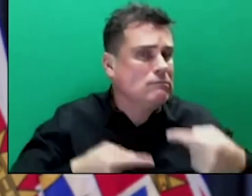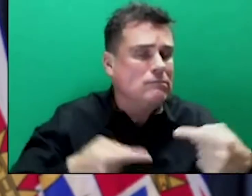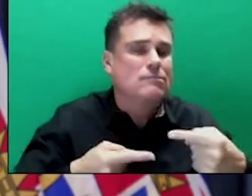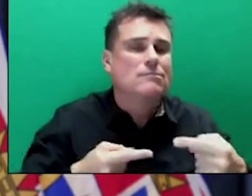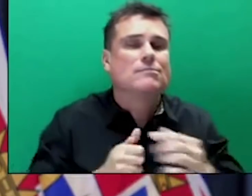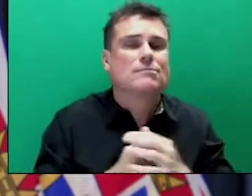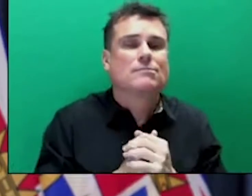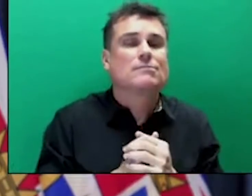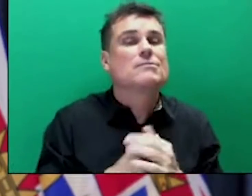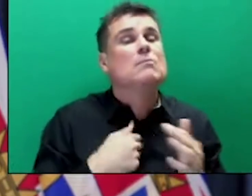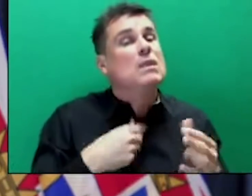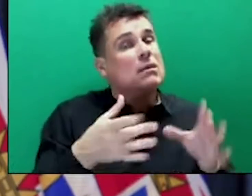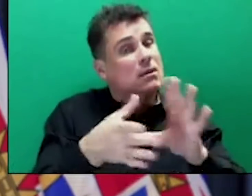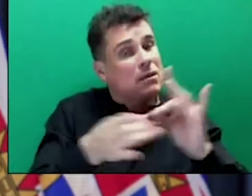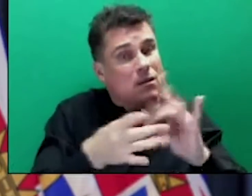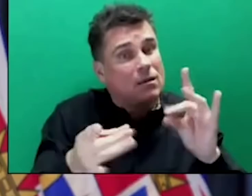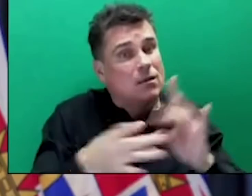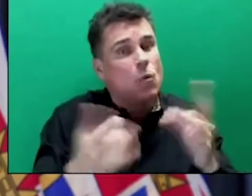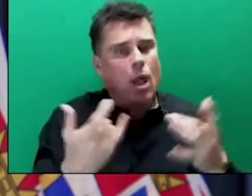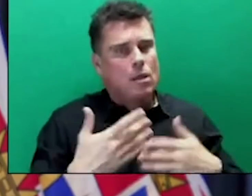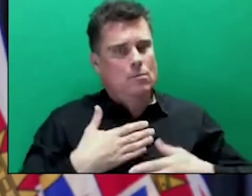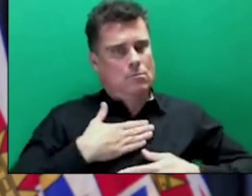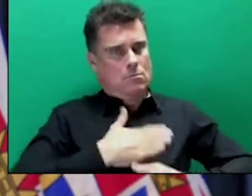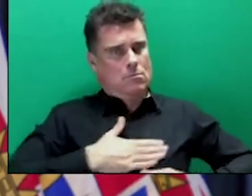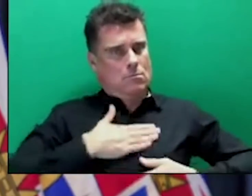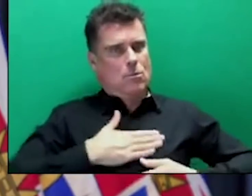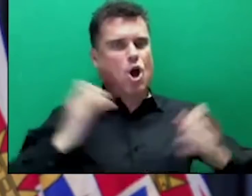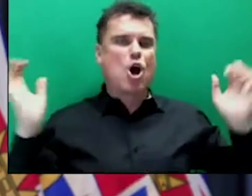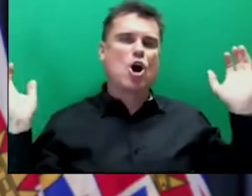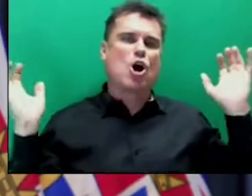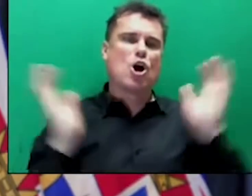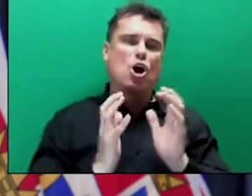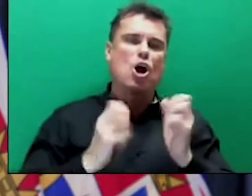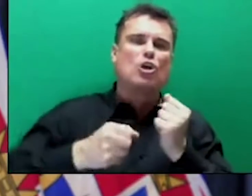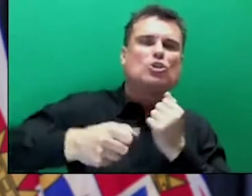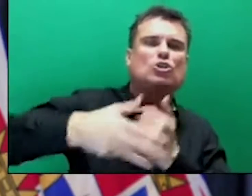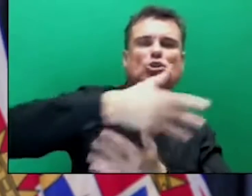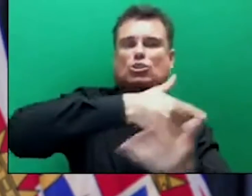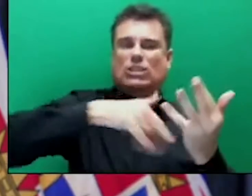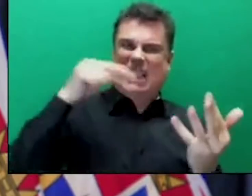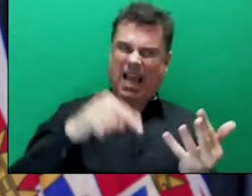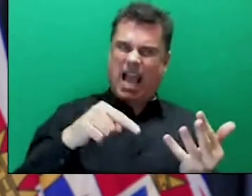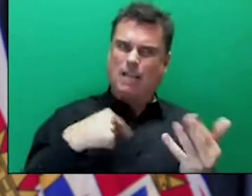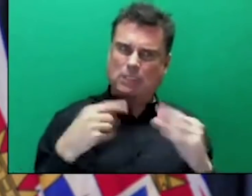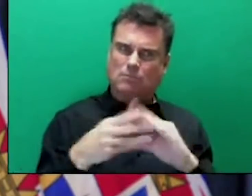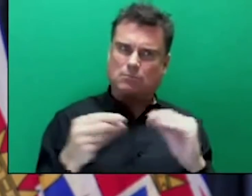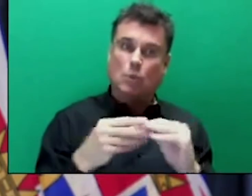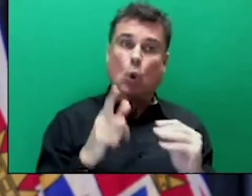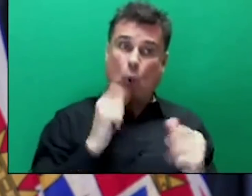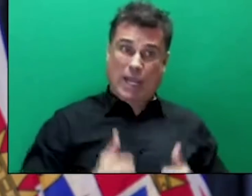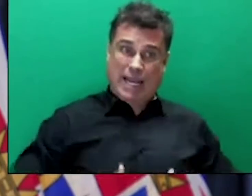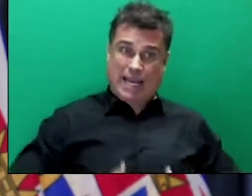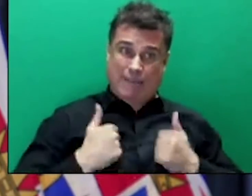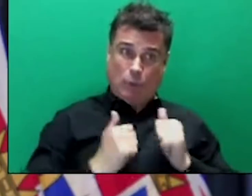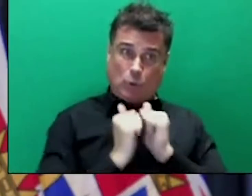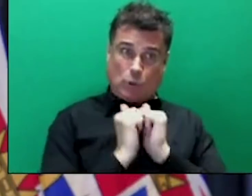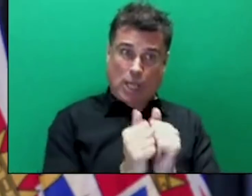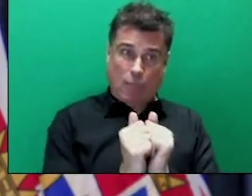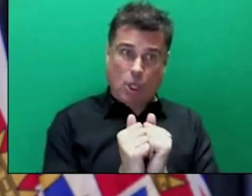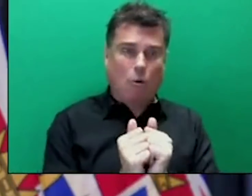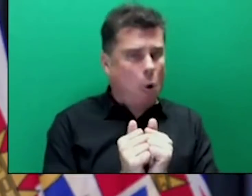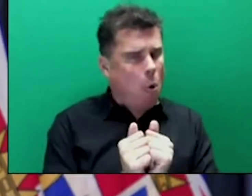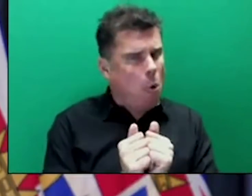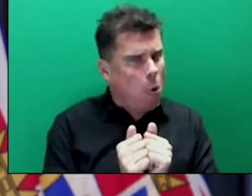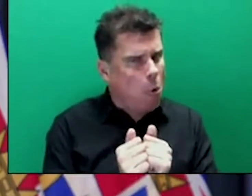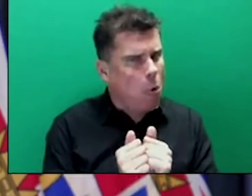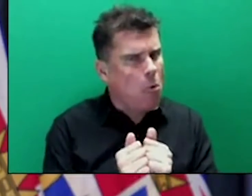social gatherings. So yes, if you're used to having multiple family members come and go over Christmas and getting together and having